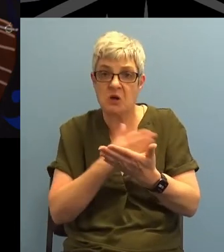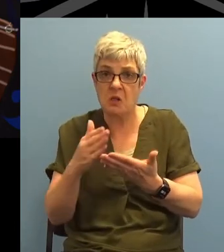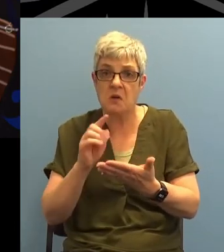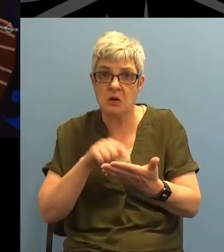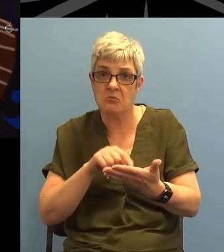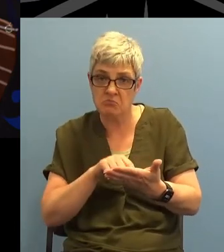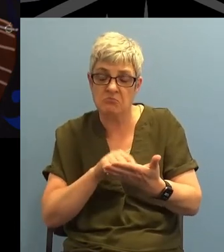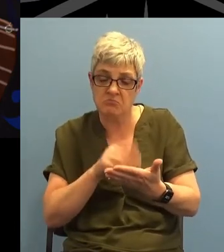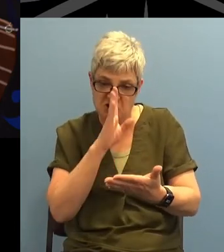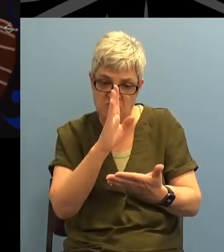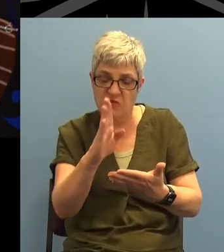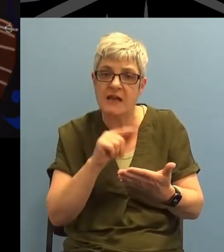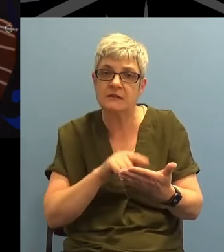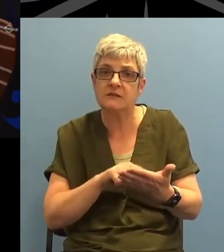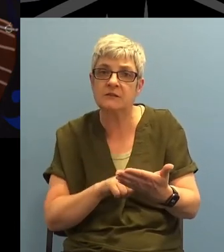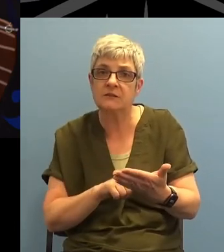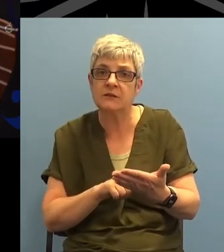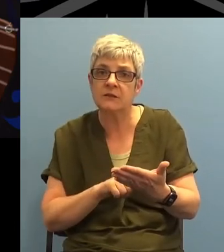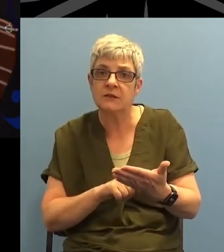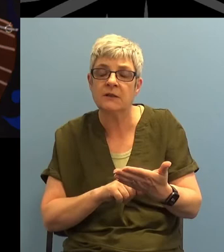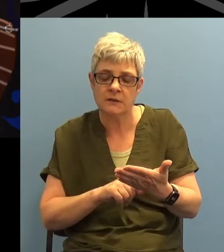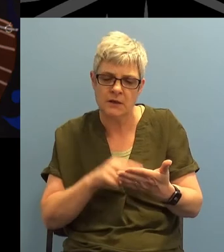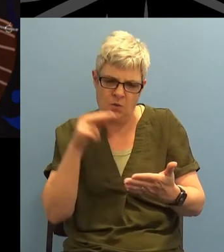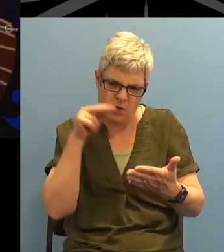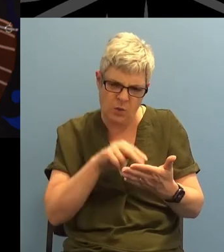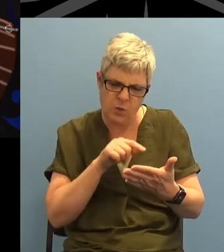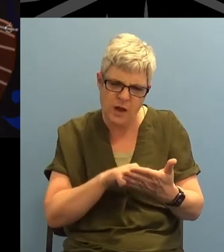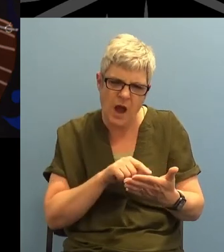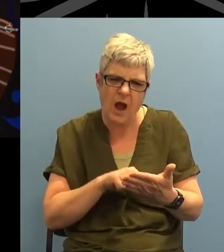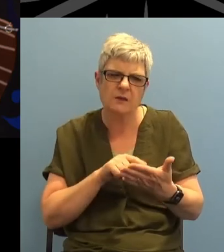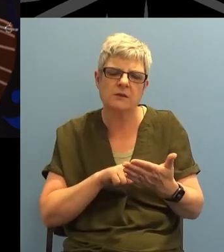directly. And as we look at the